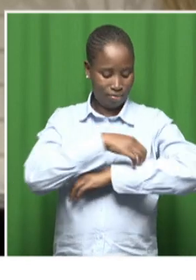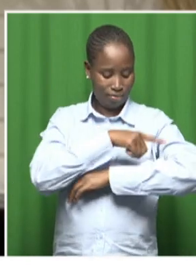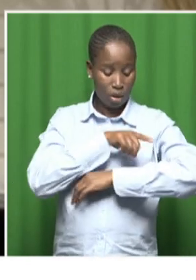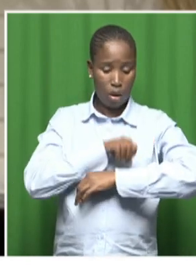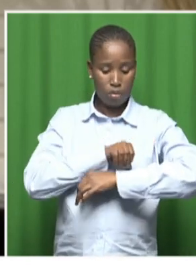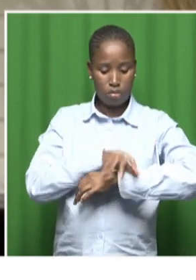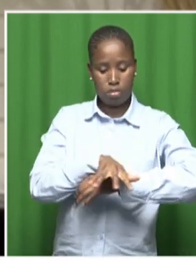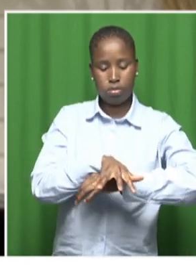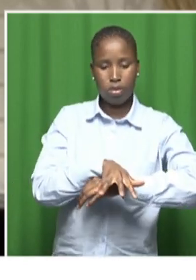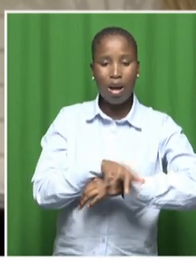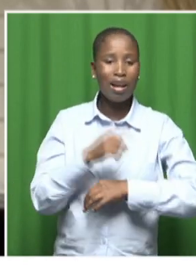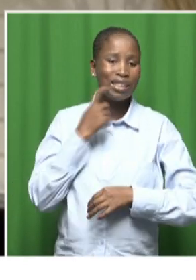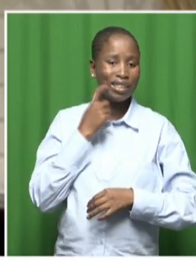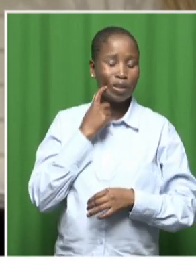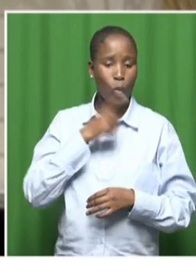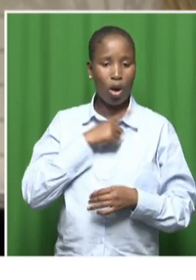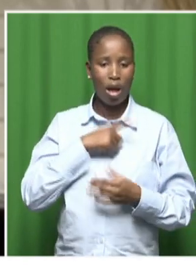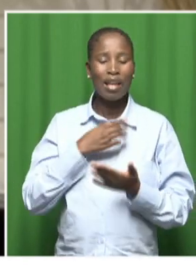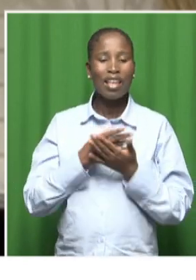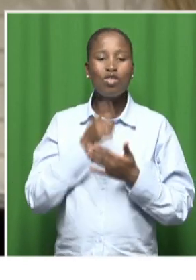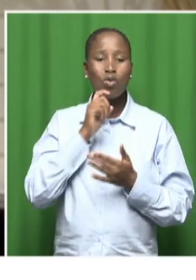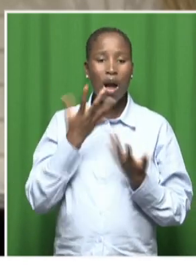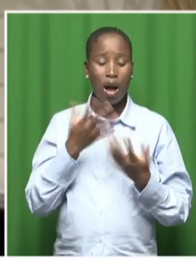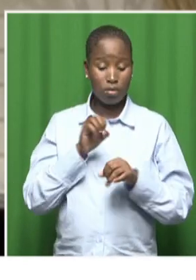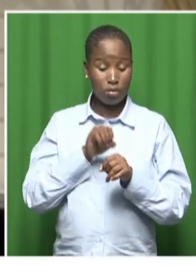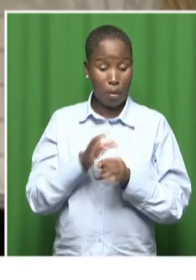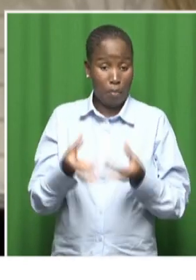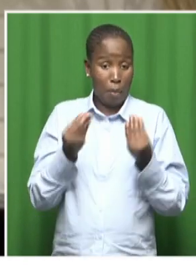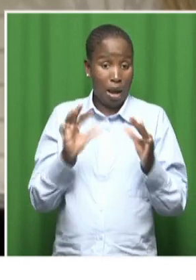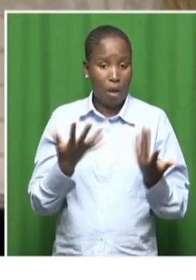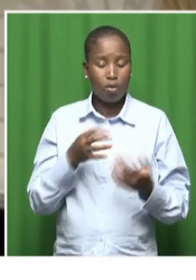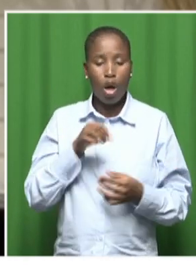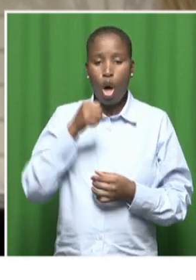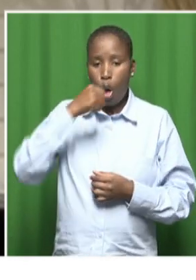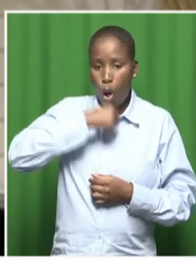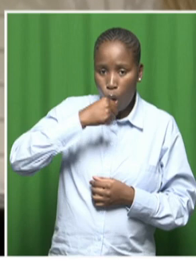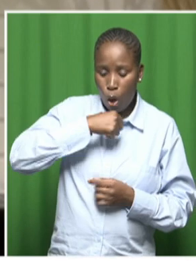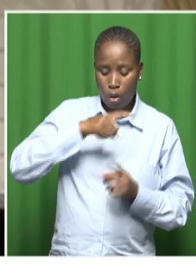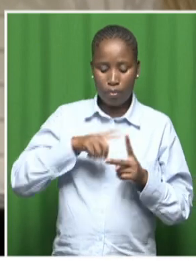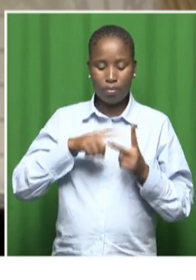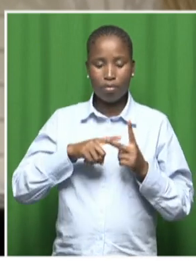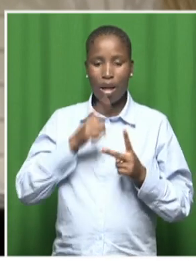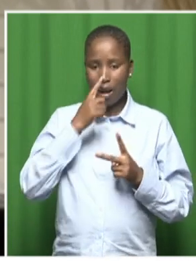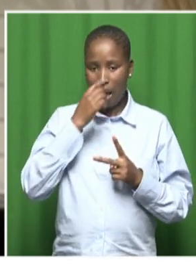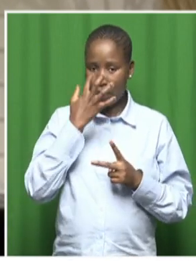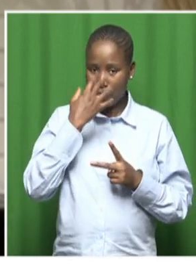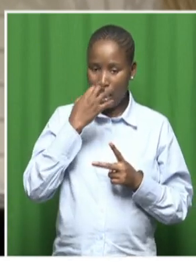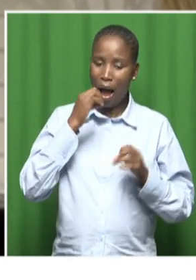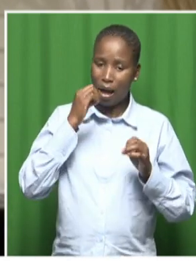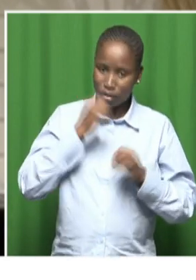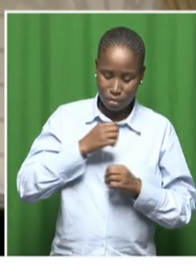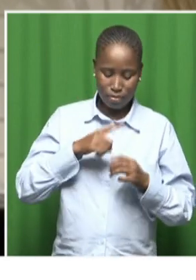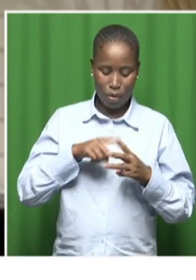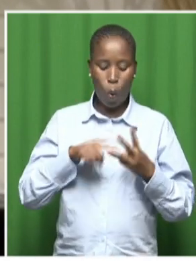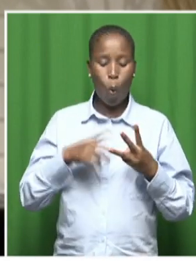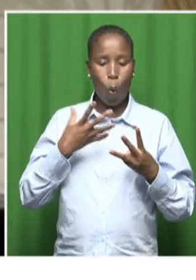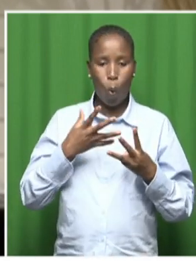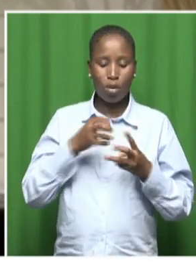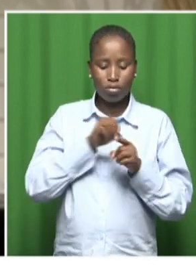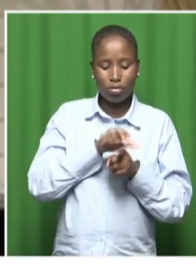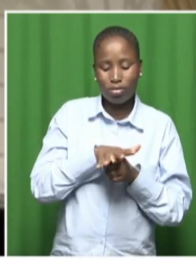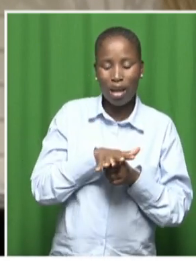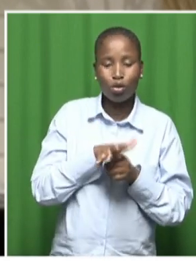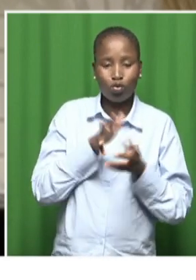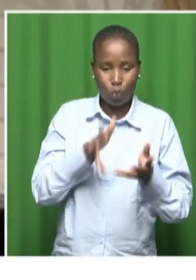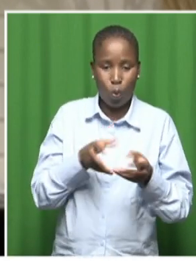through coughing, through sneezing. It can stay on surfaces. The virus can last on surfaces and be passed on quickly. And what we do know is in